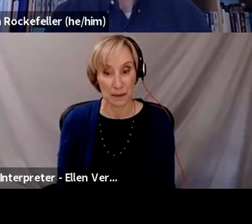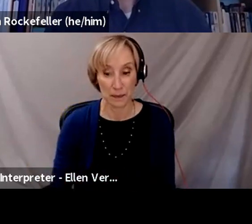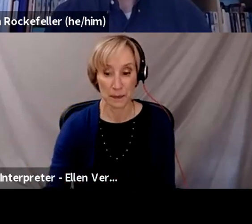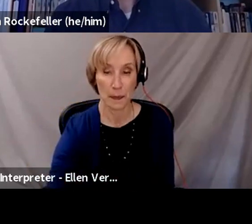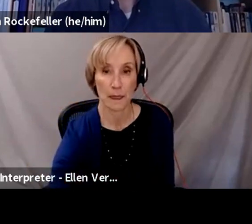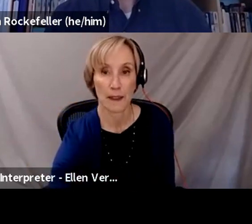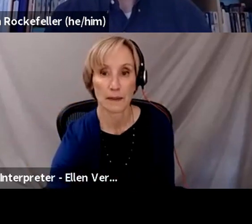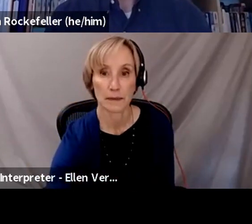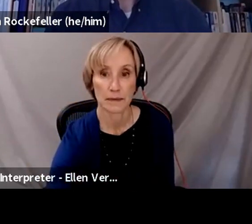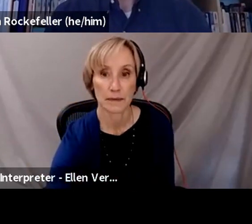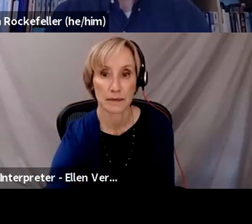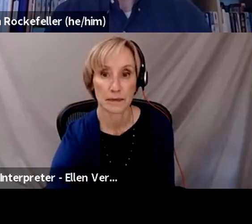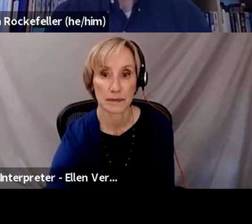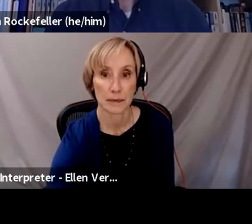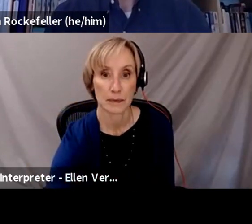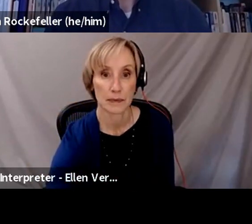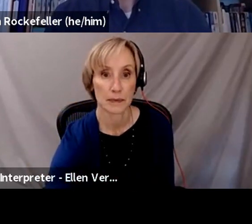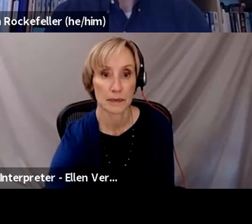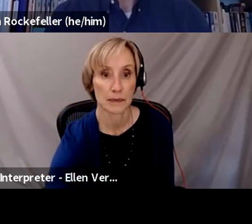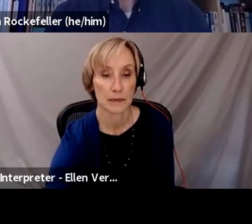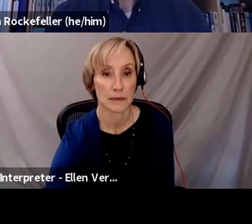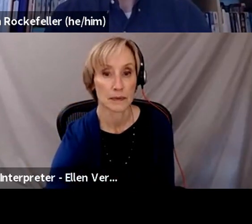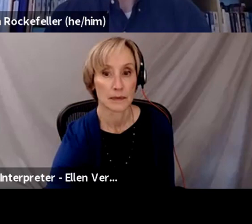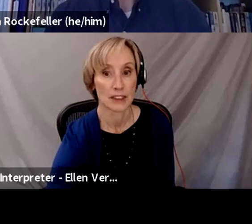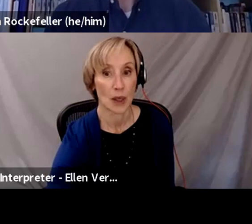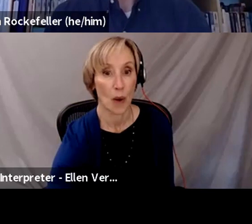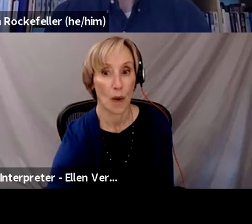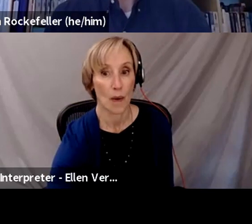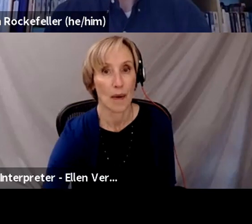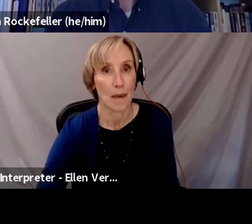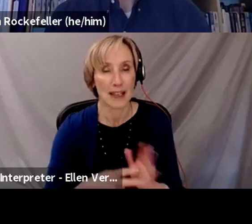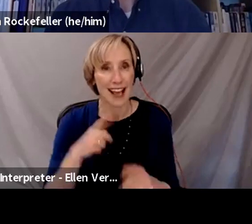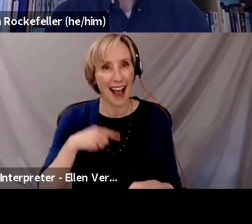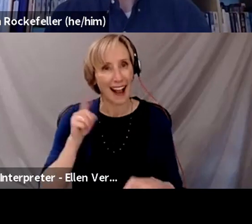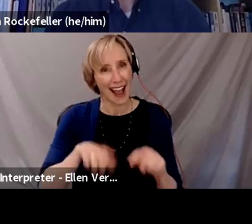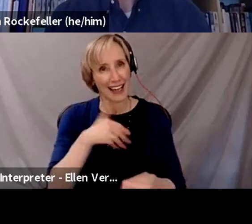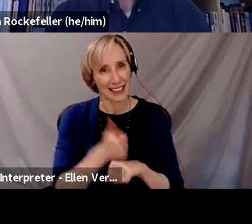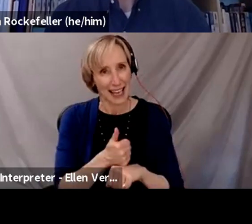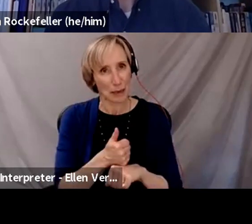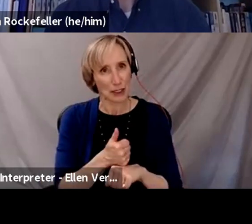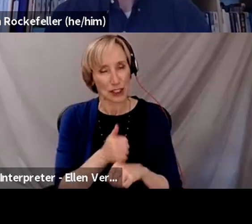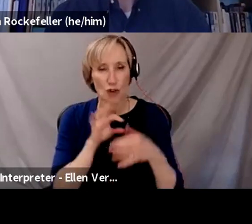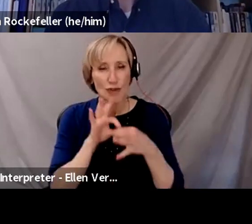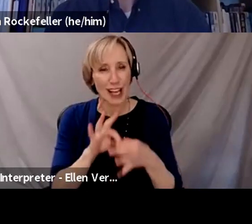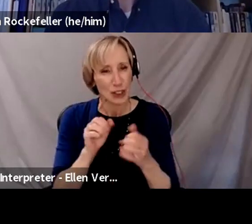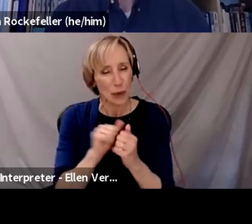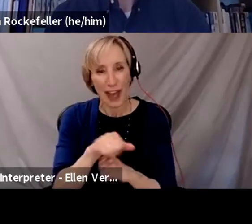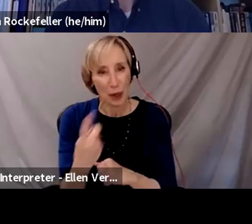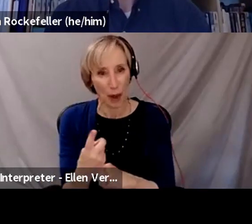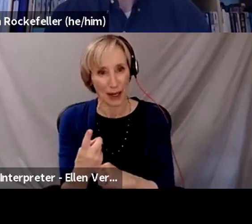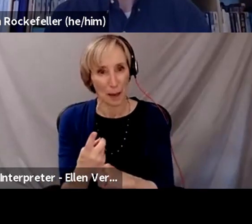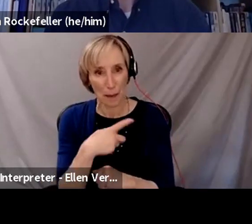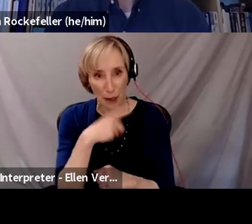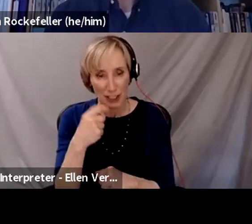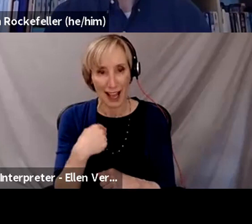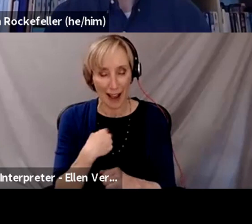that I can't establish a meaningful relationship with anyone. And this is only part of it because,